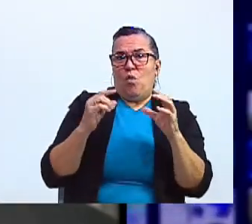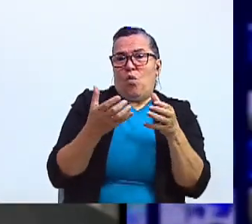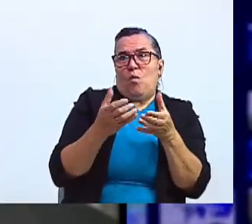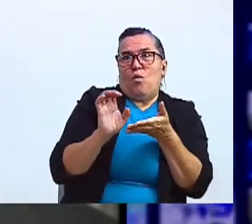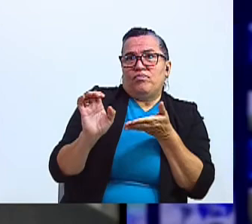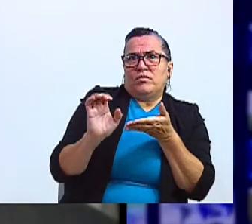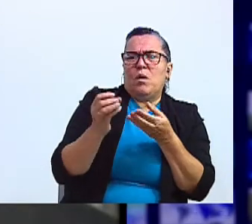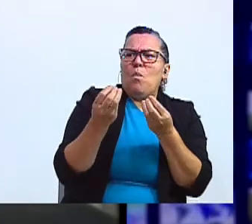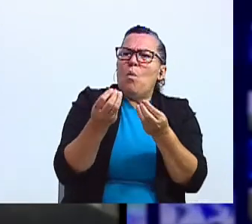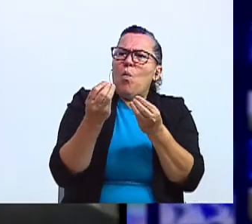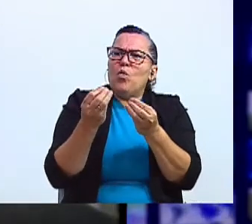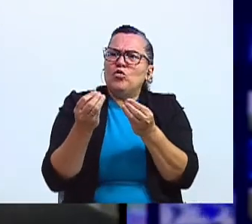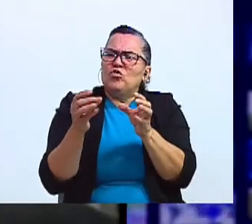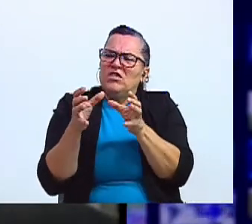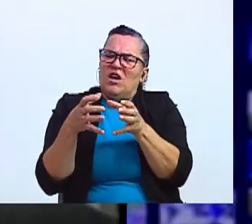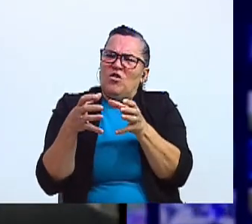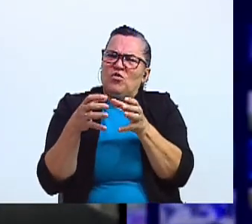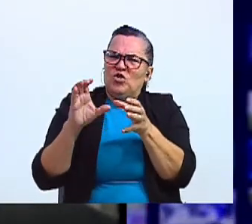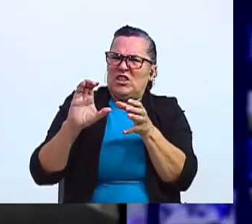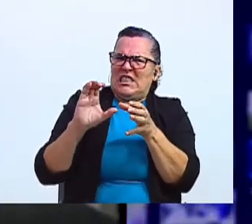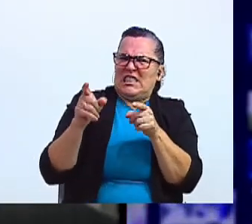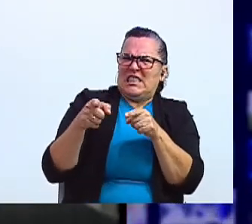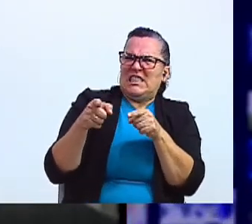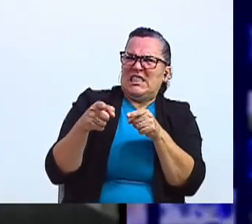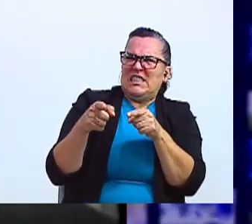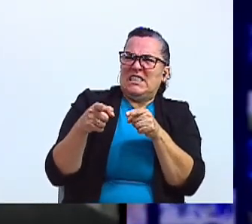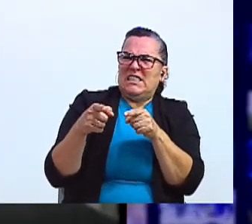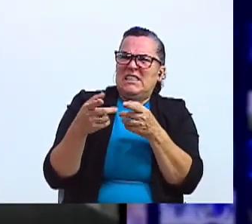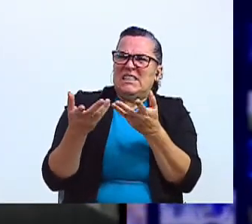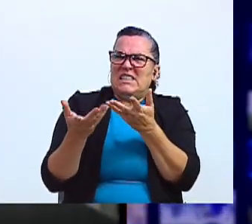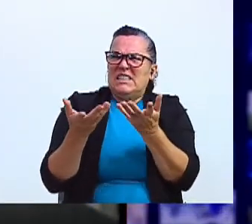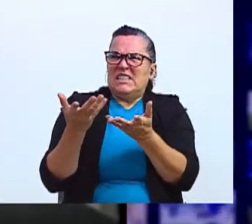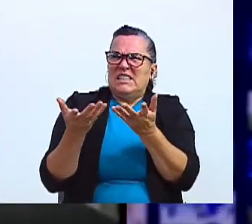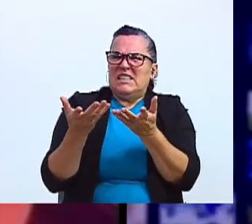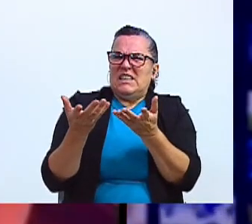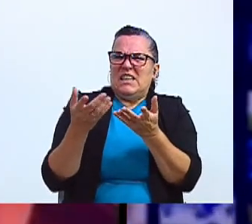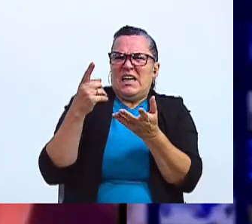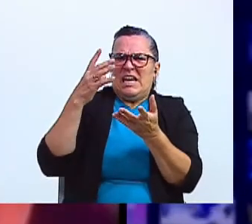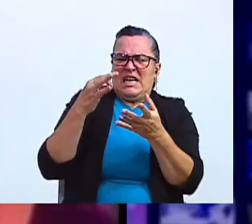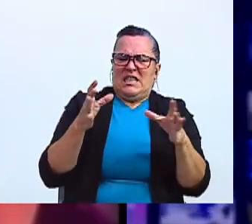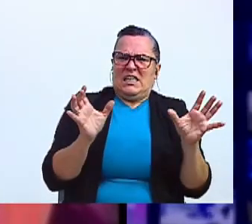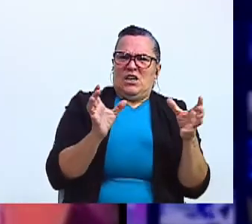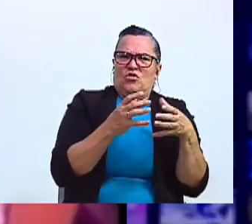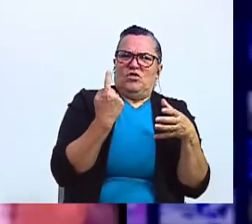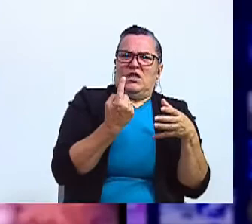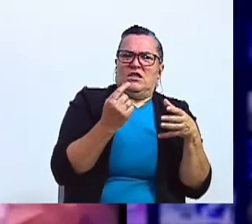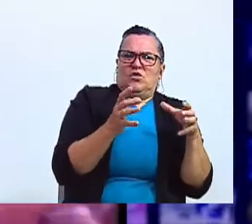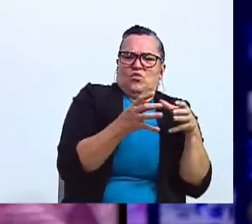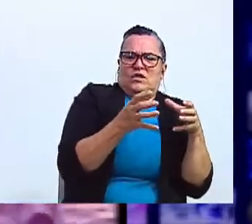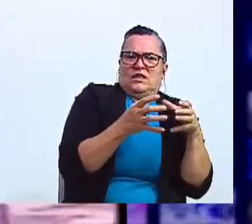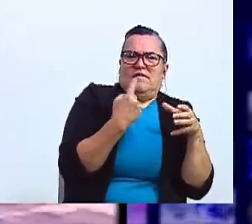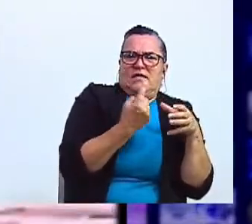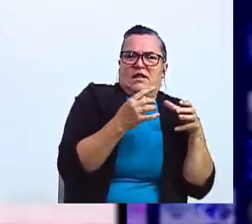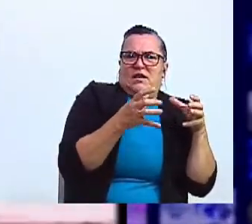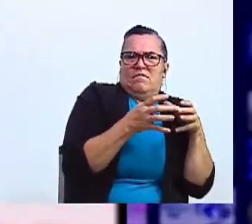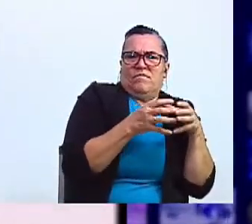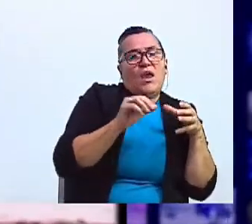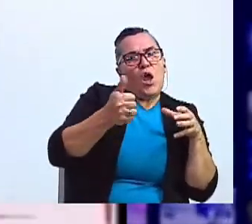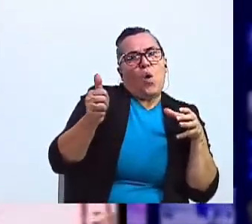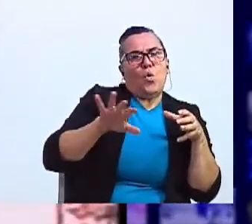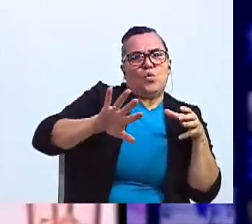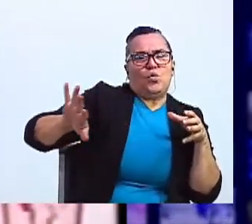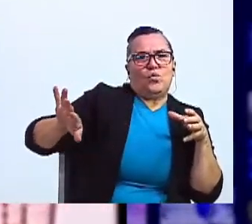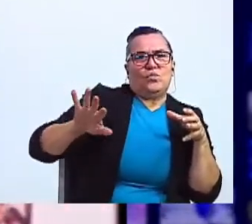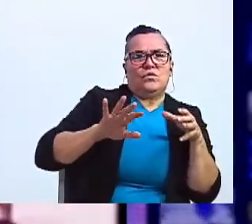Most cliques laud their exclusivity to others by